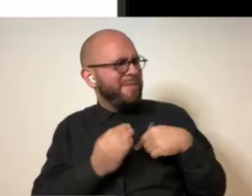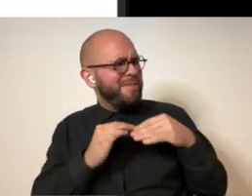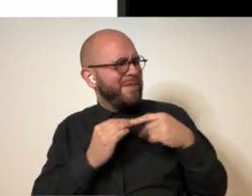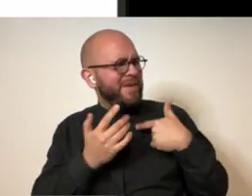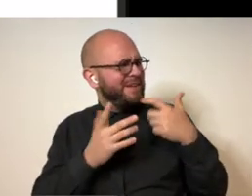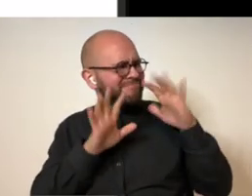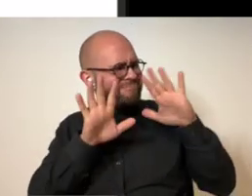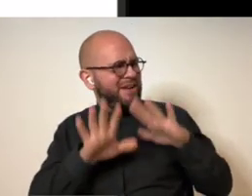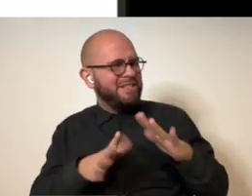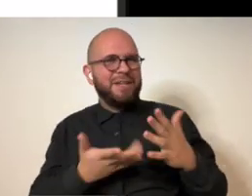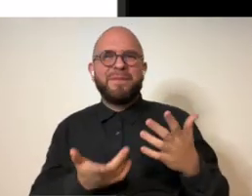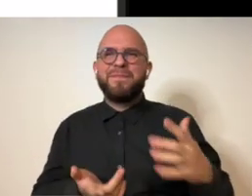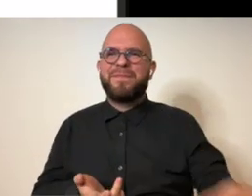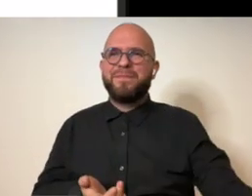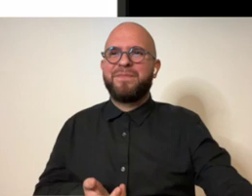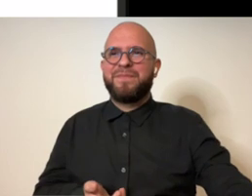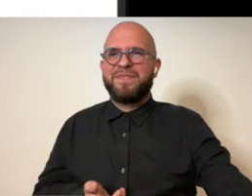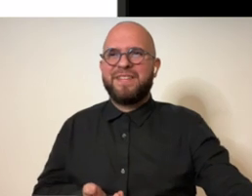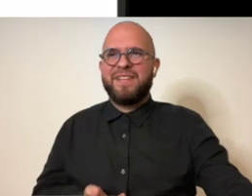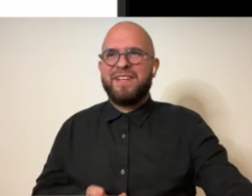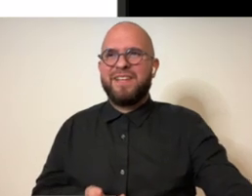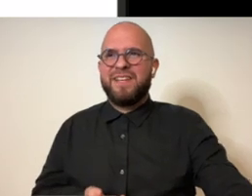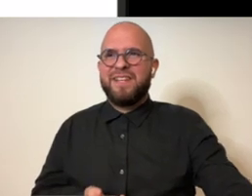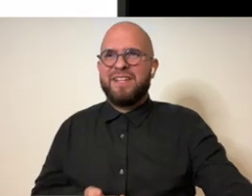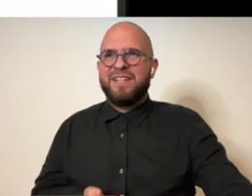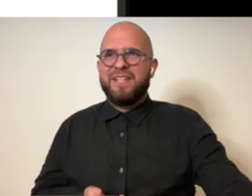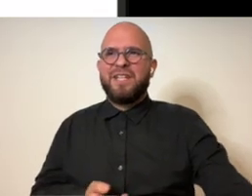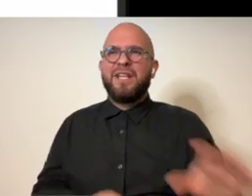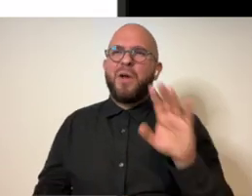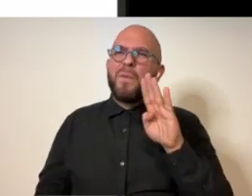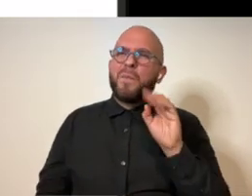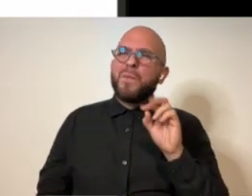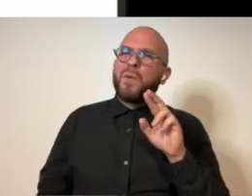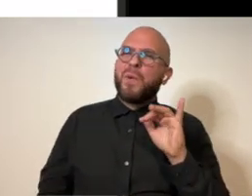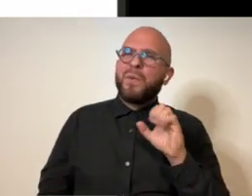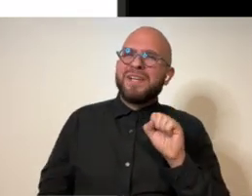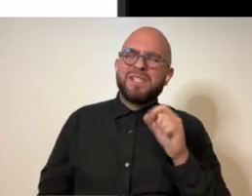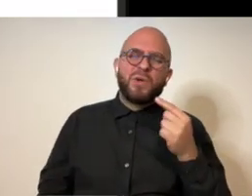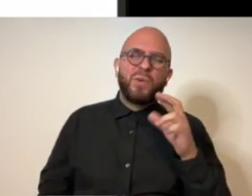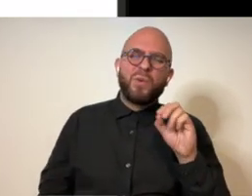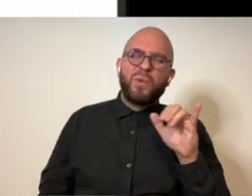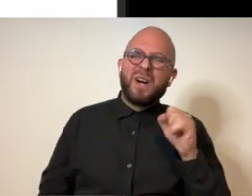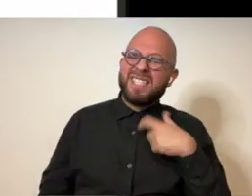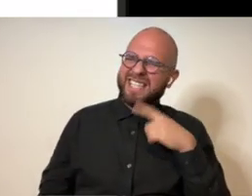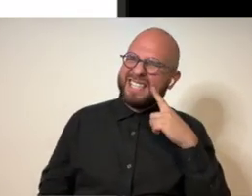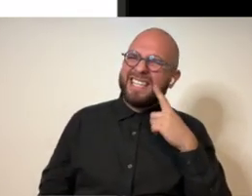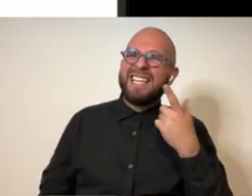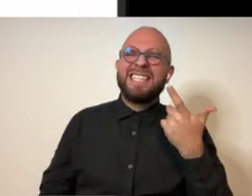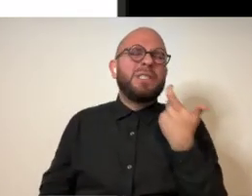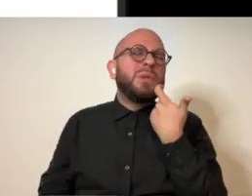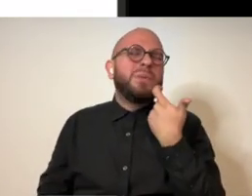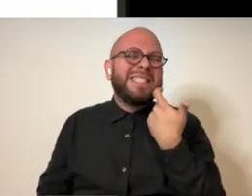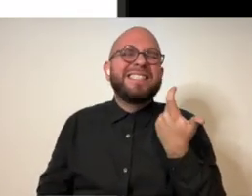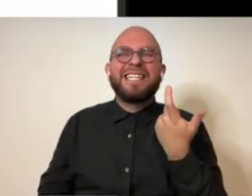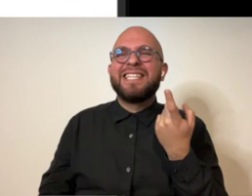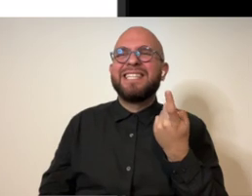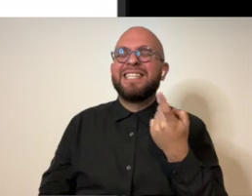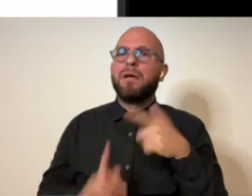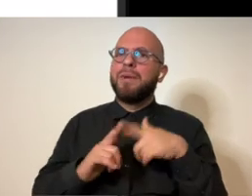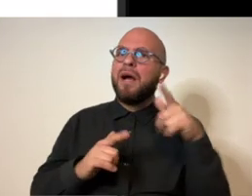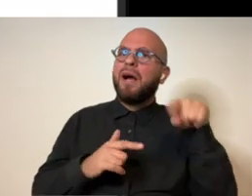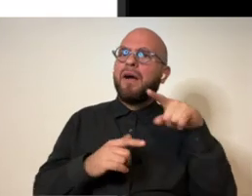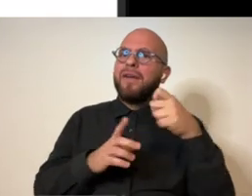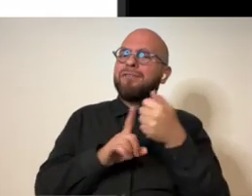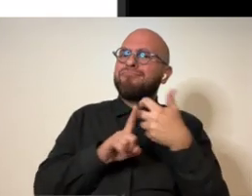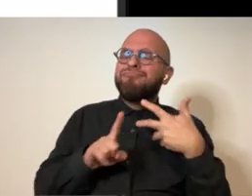Art. What is this book? That's awesome. Boris Groys, I think. I just started it.